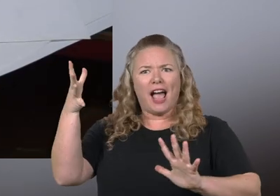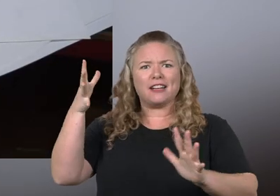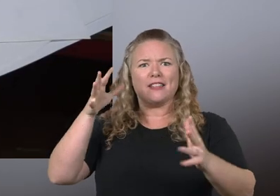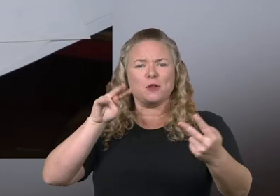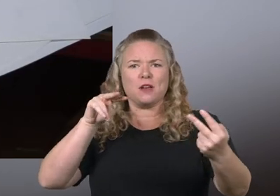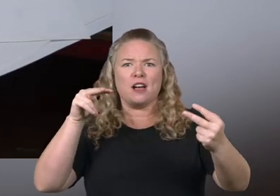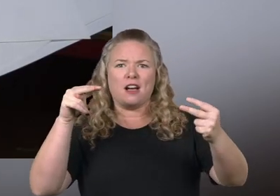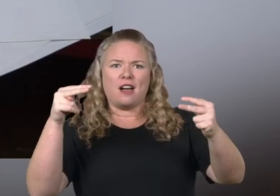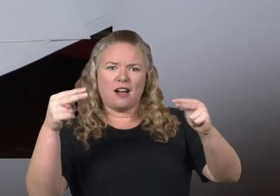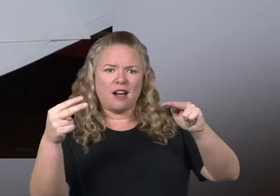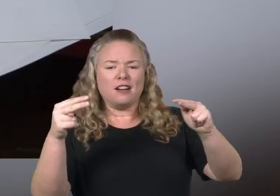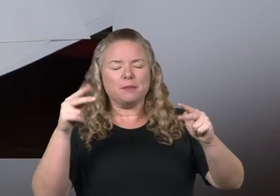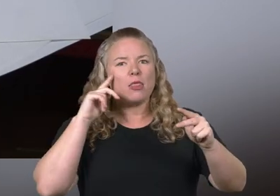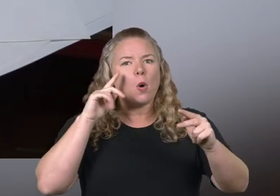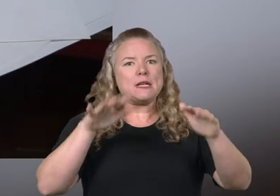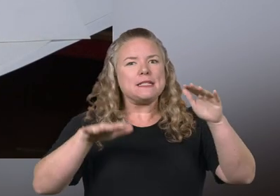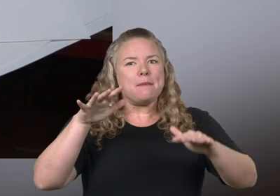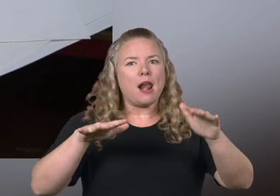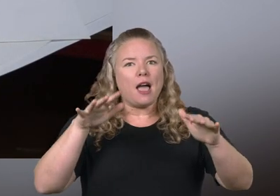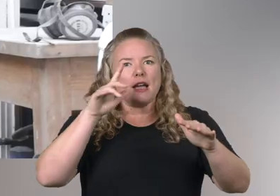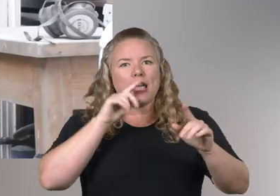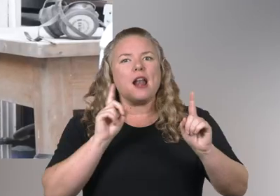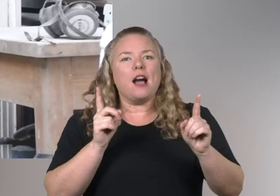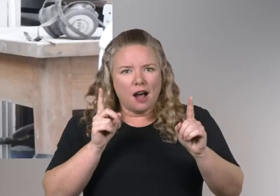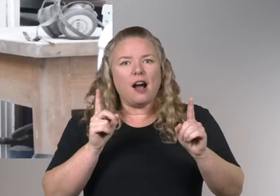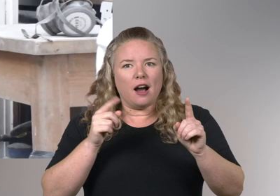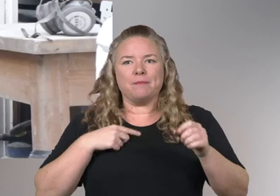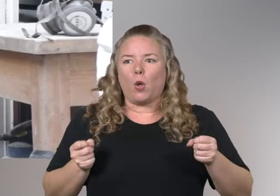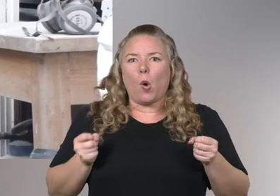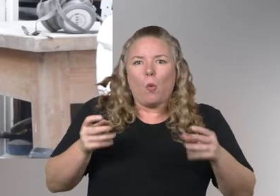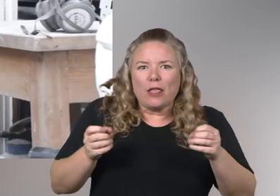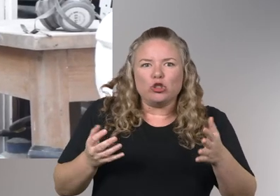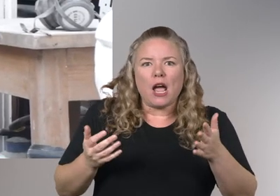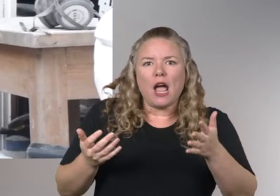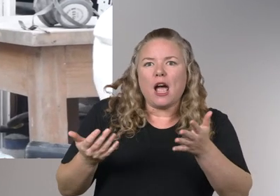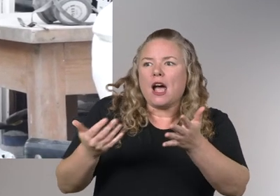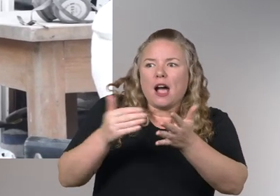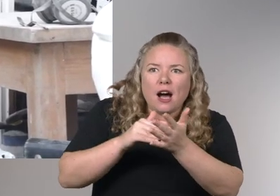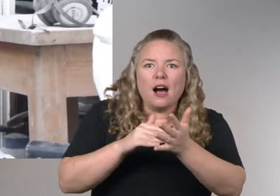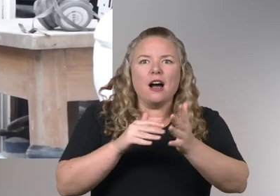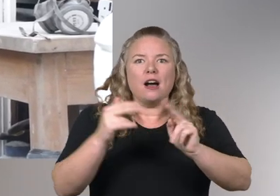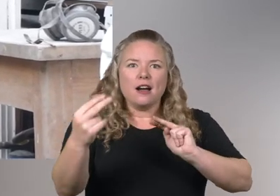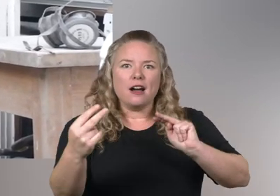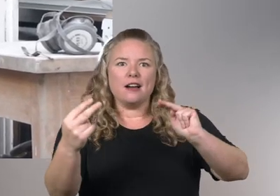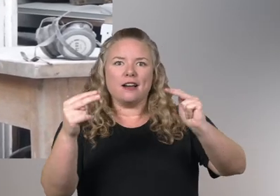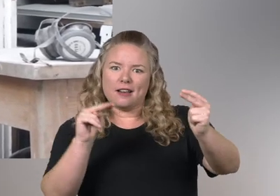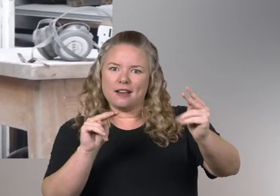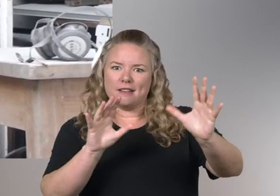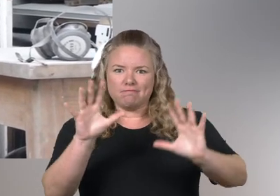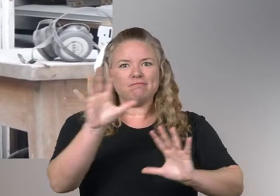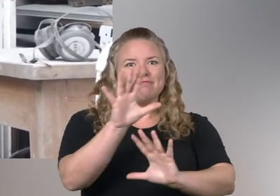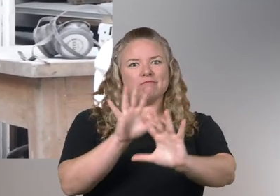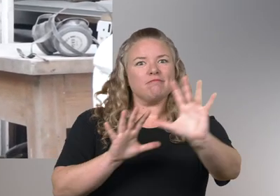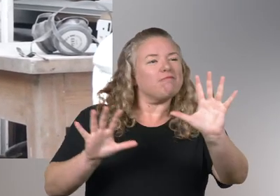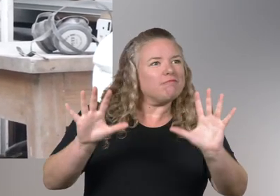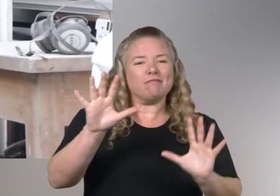you zing it into place that it suddenly all the bits that I wanted, so the wheel of the